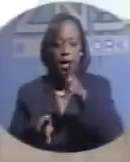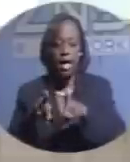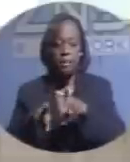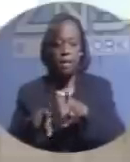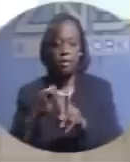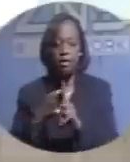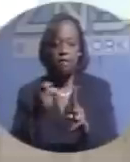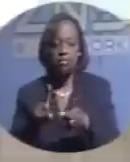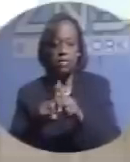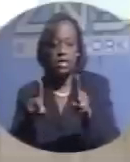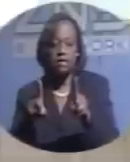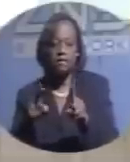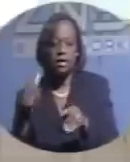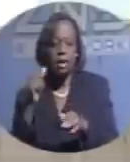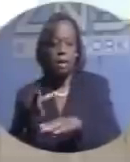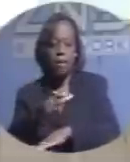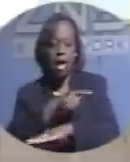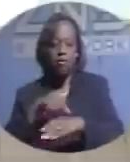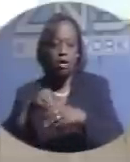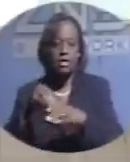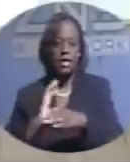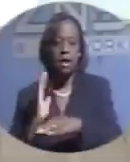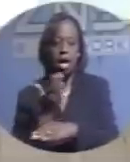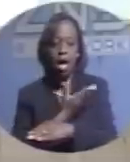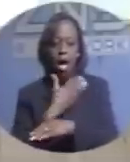from diverse backgrounds in our country.